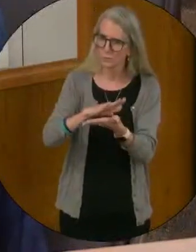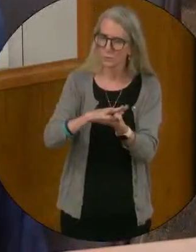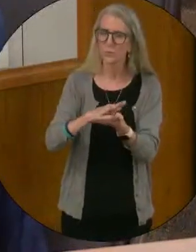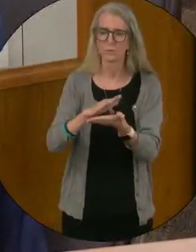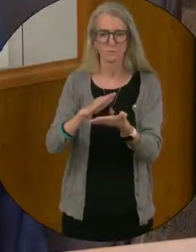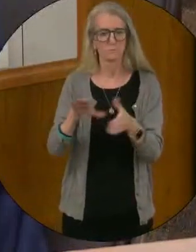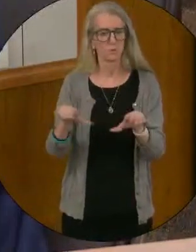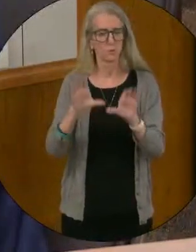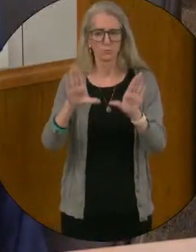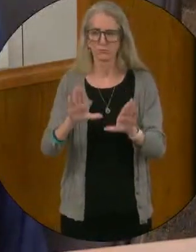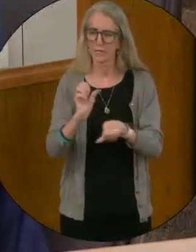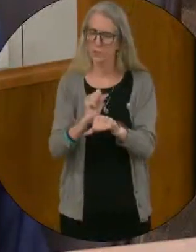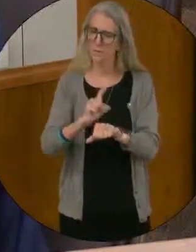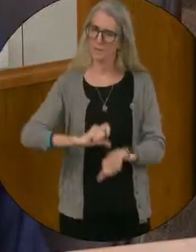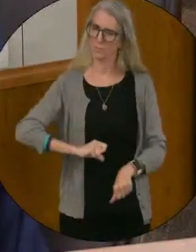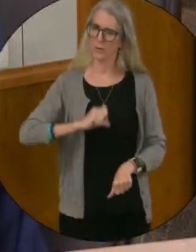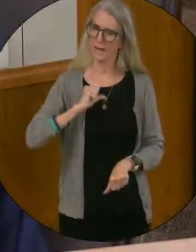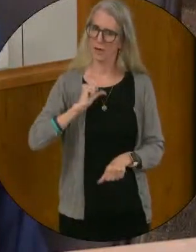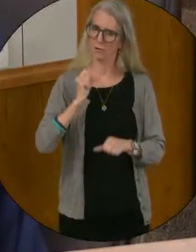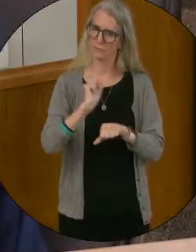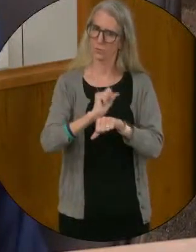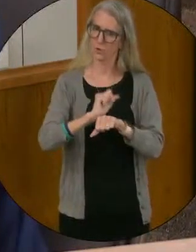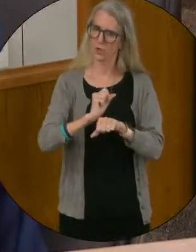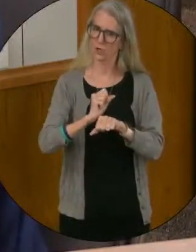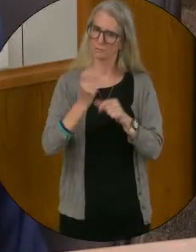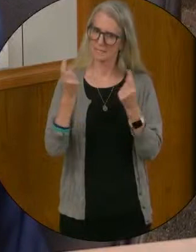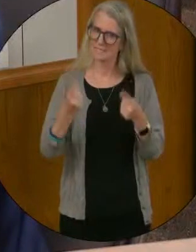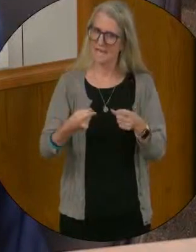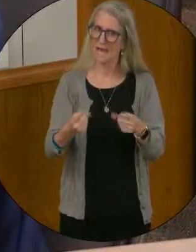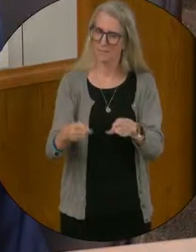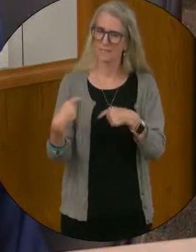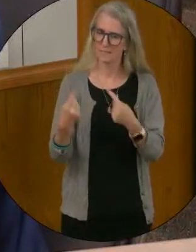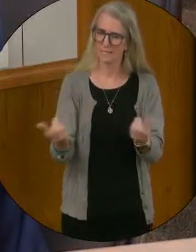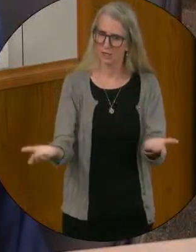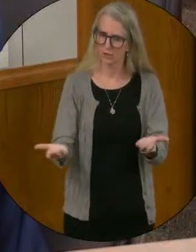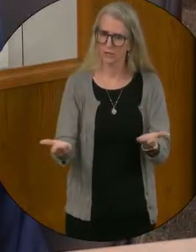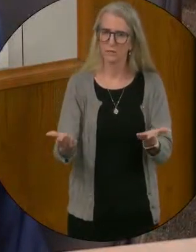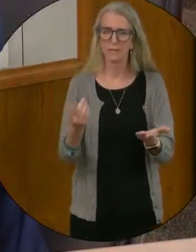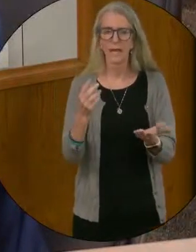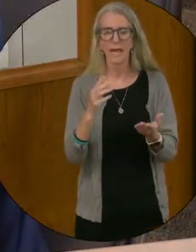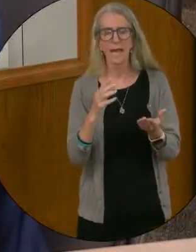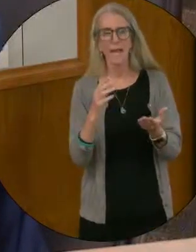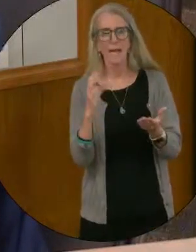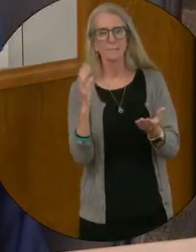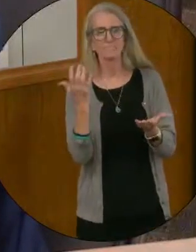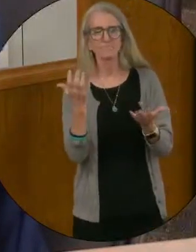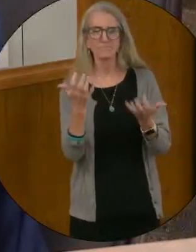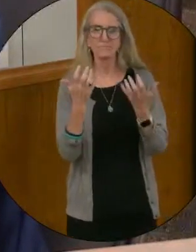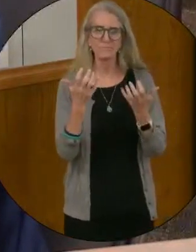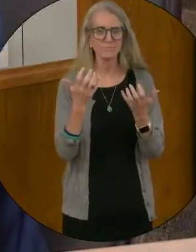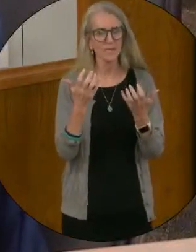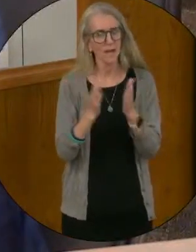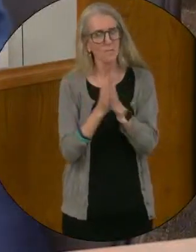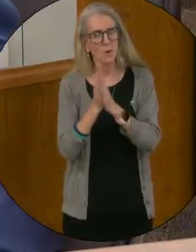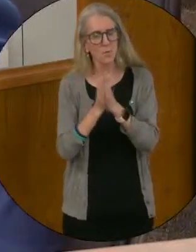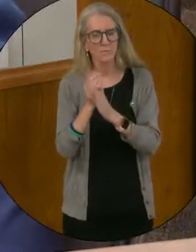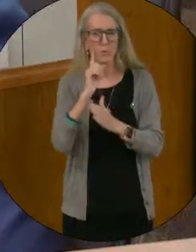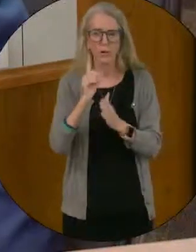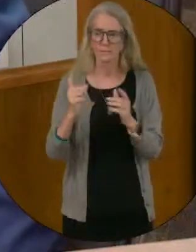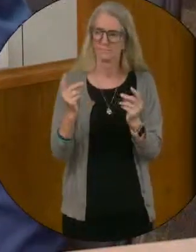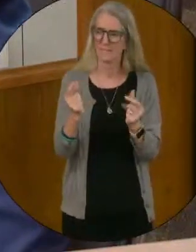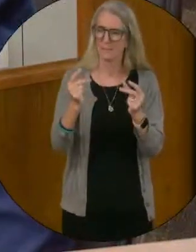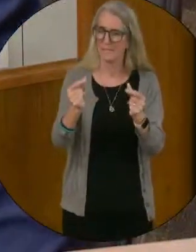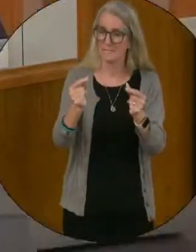really proud of the work that's happening here and looking for some immediate